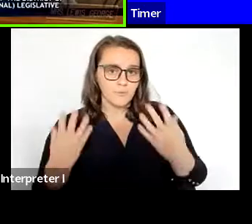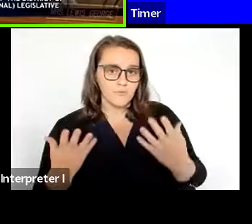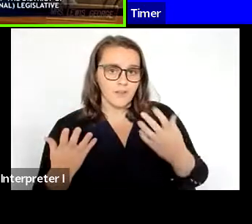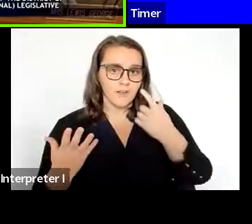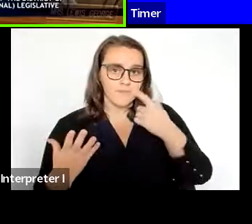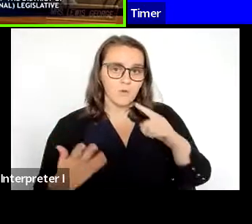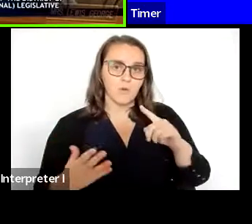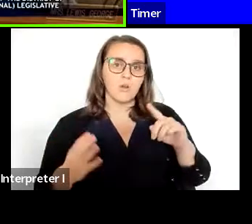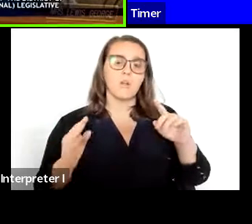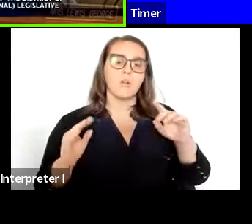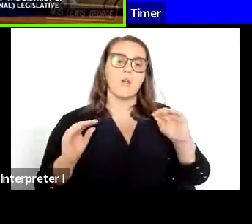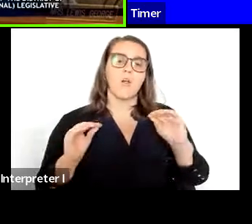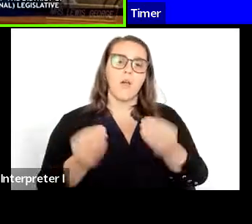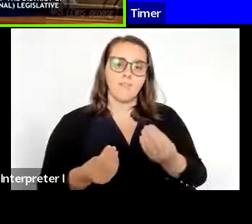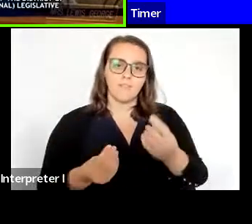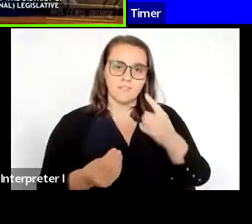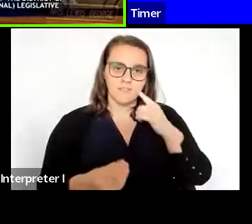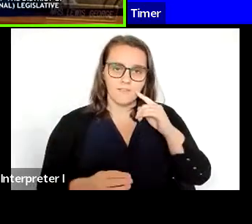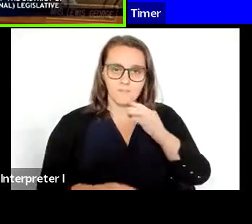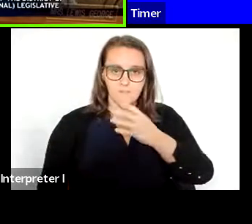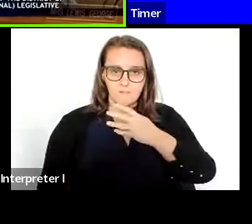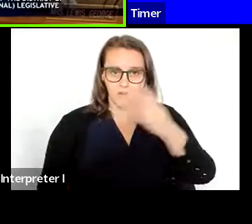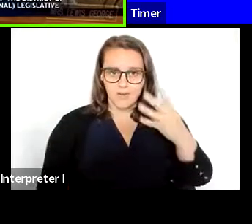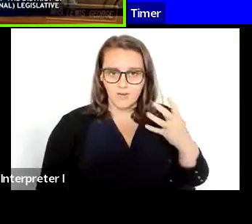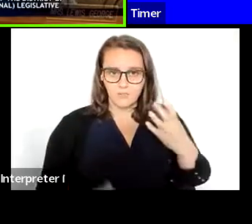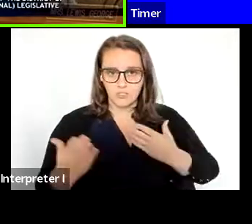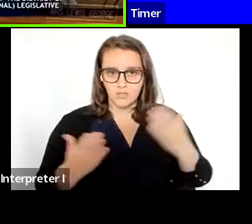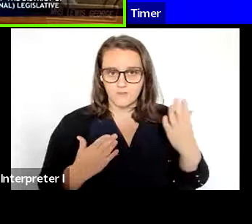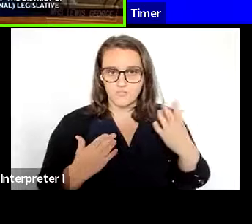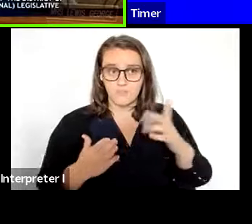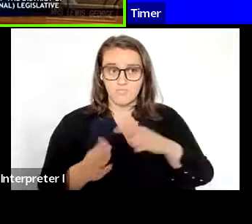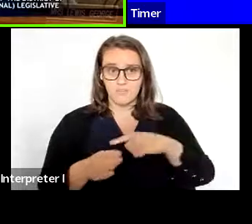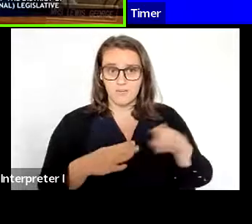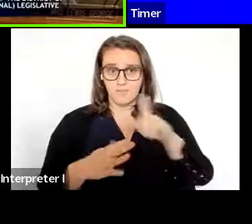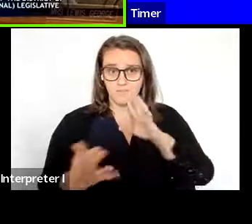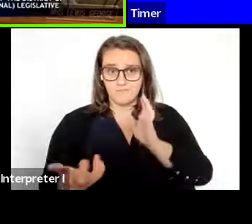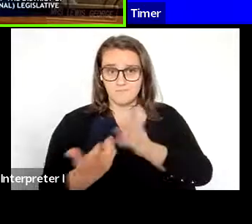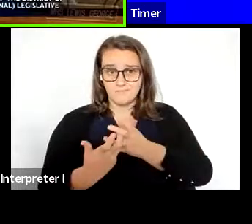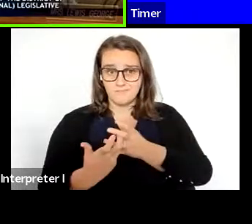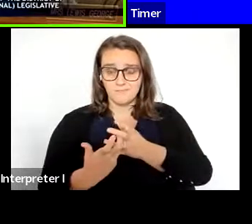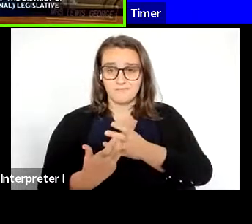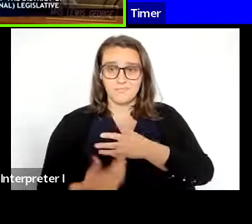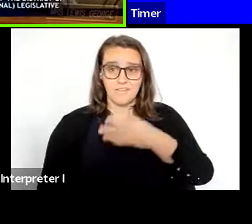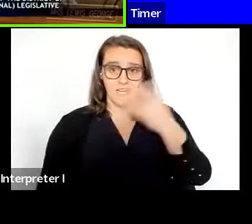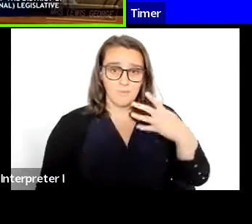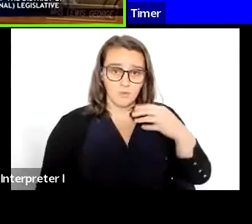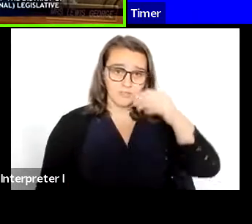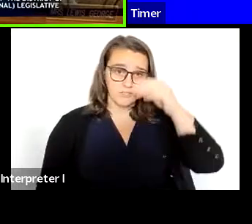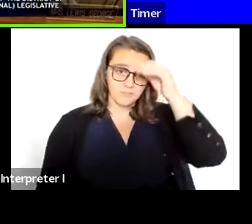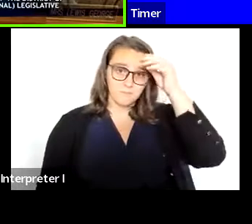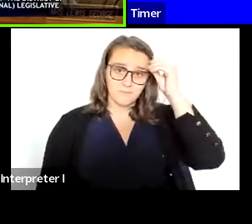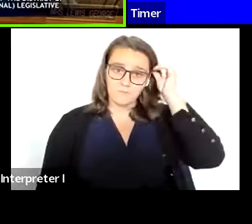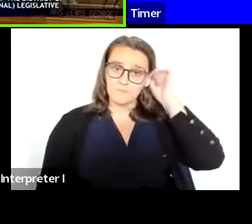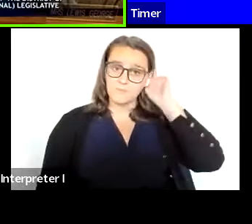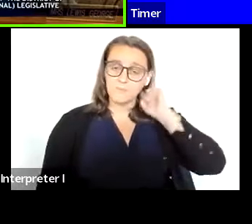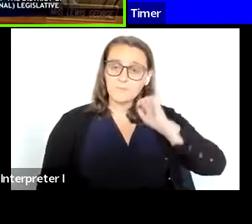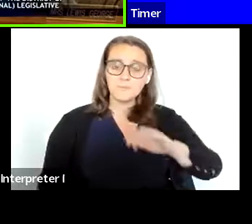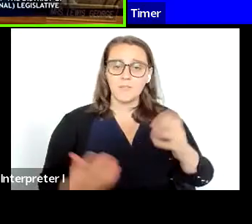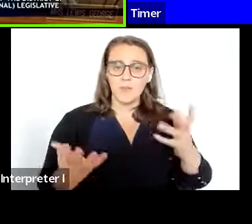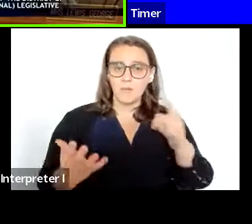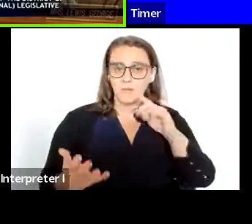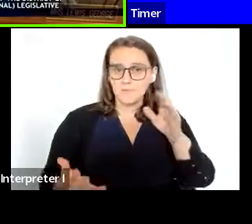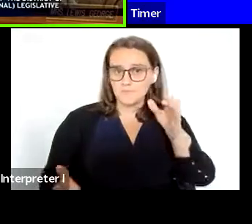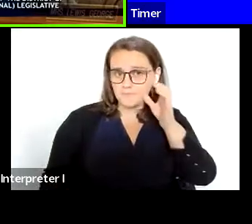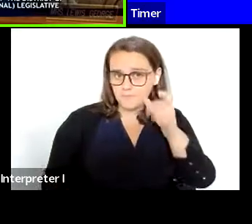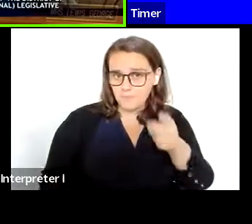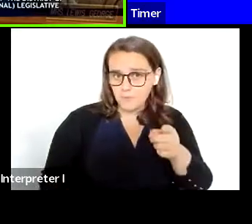of Migrant Services that would be specialized to immigration. And I want to hear that from you on the record